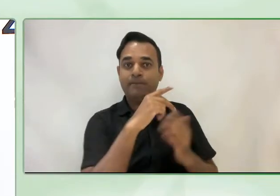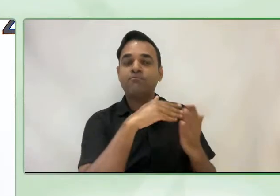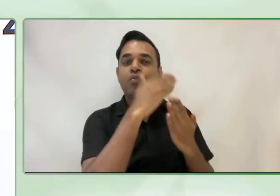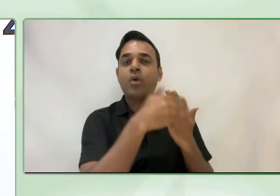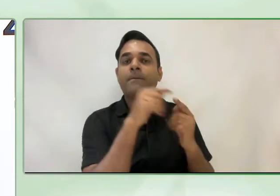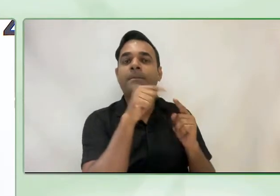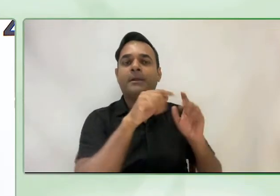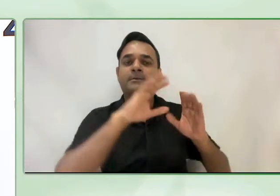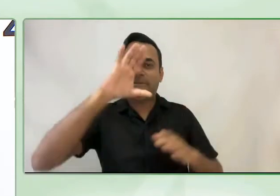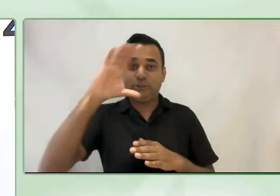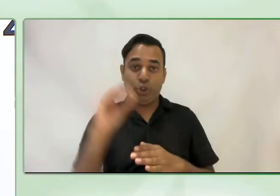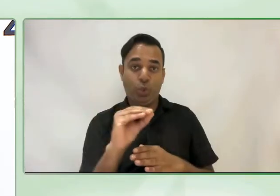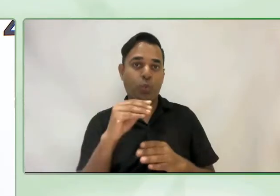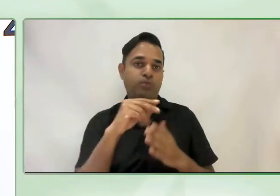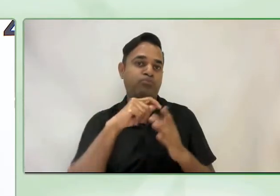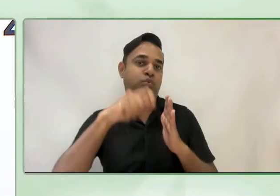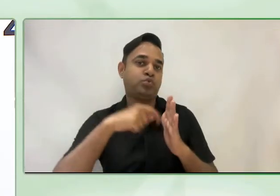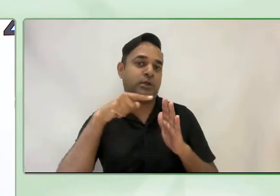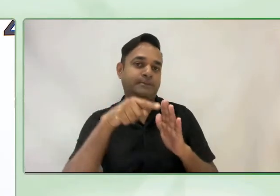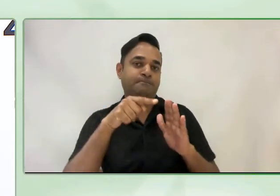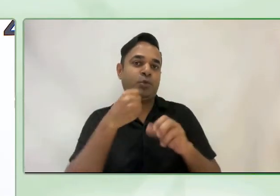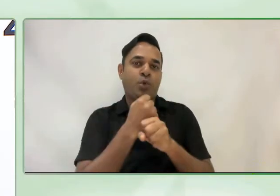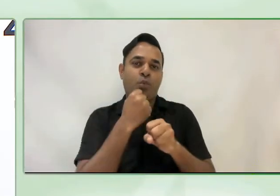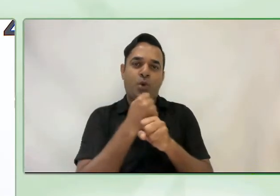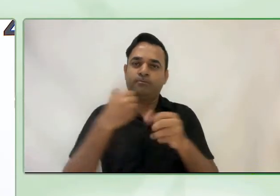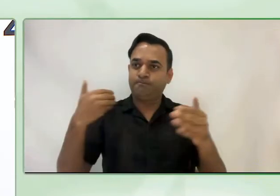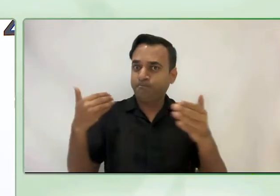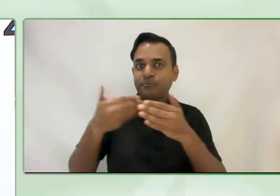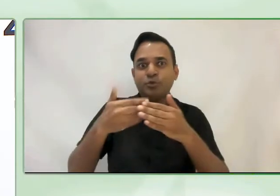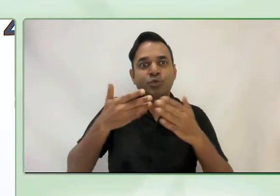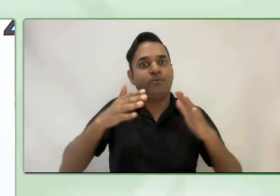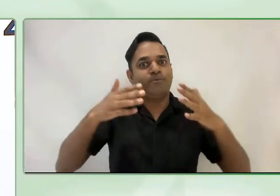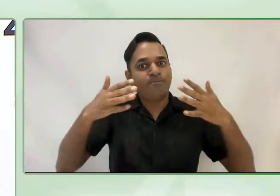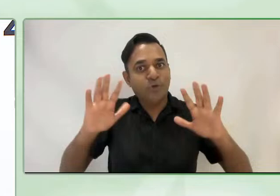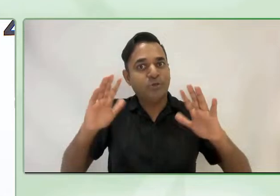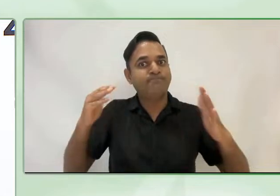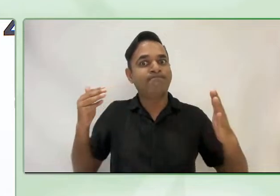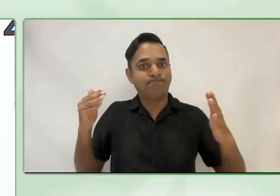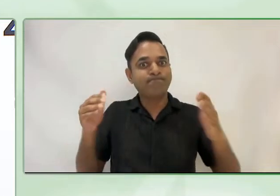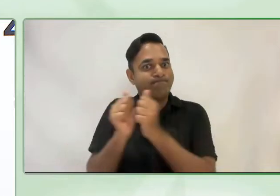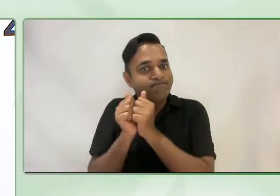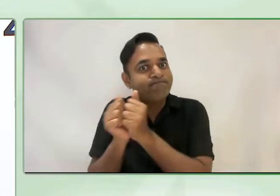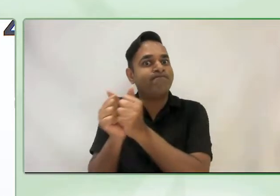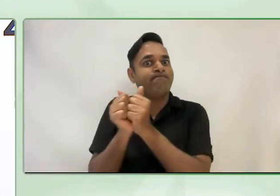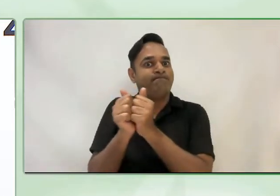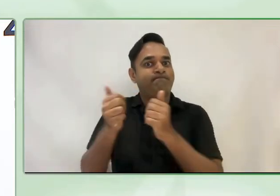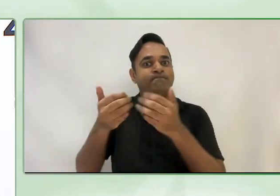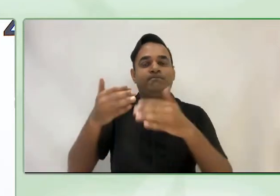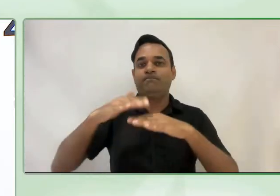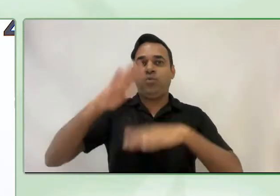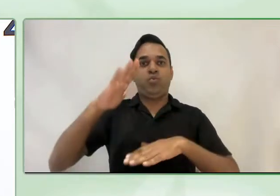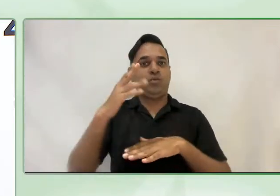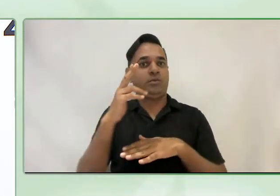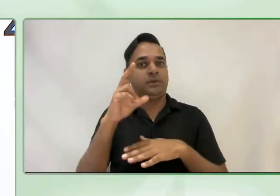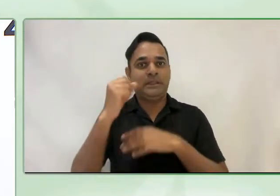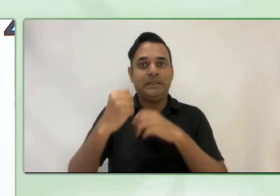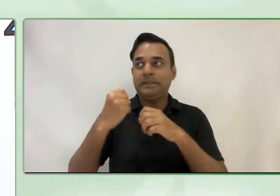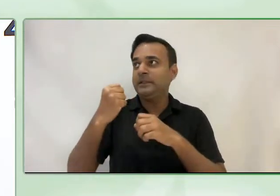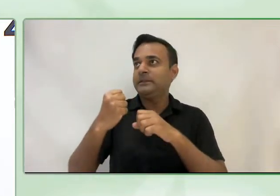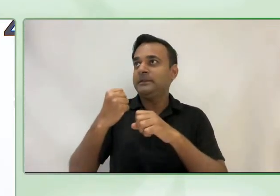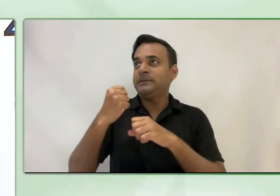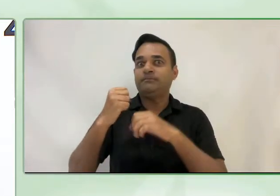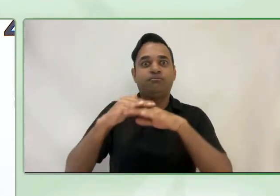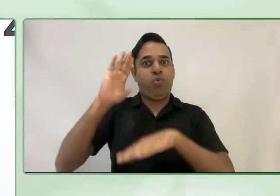to give you also an idea about how global this program is, we have had participants from Canada, Kenya,